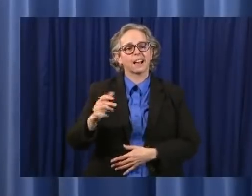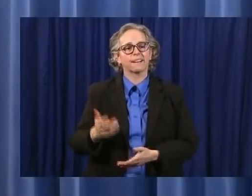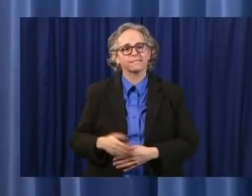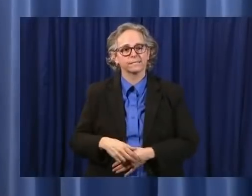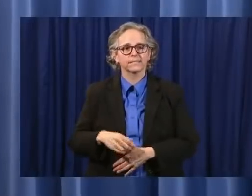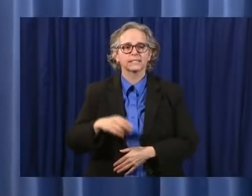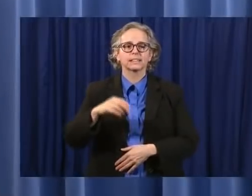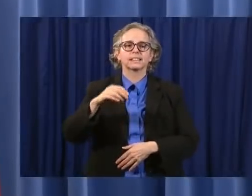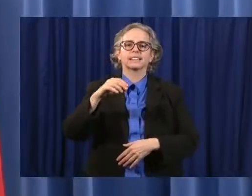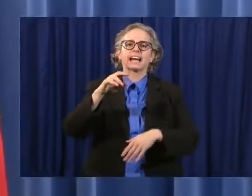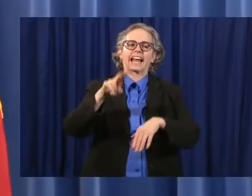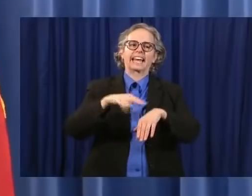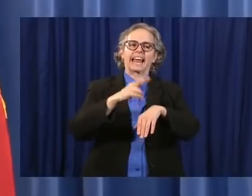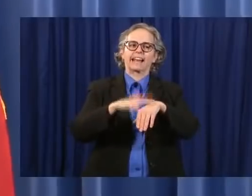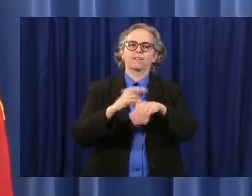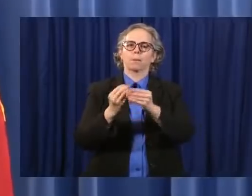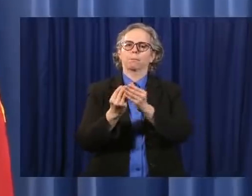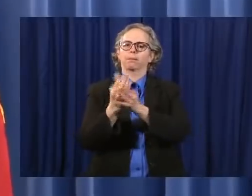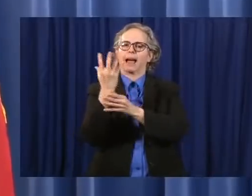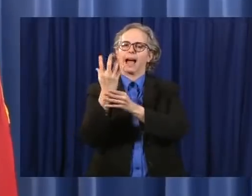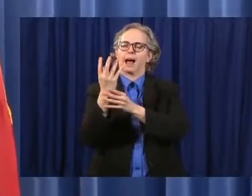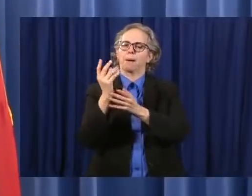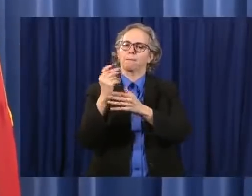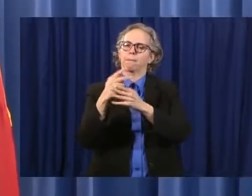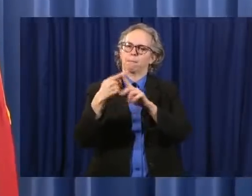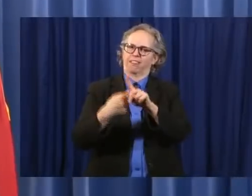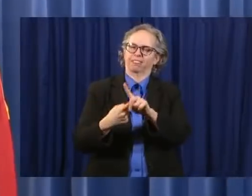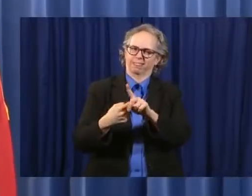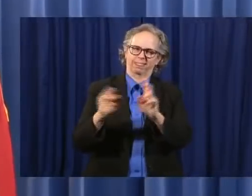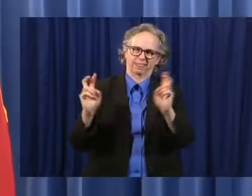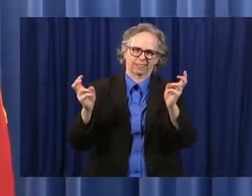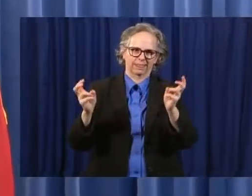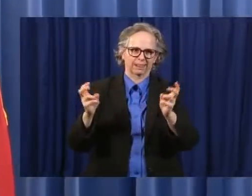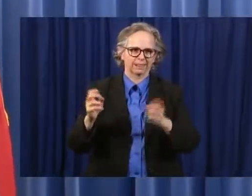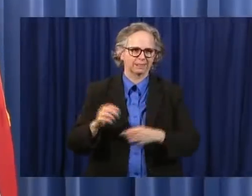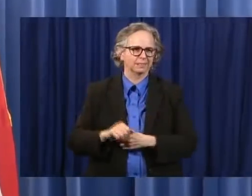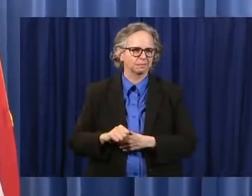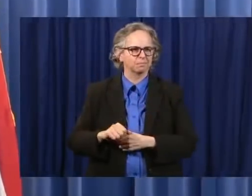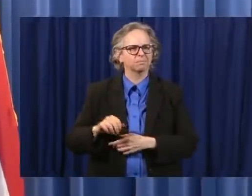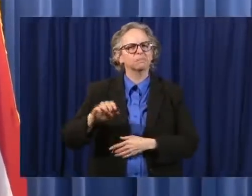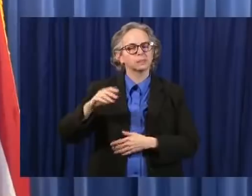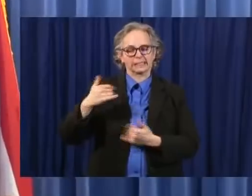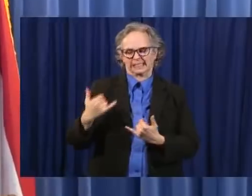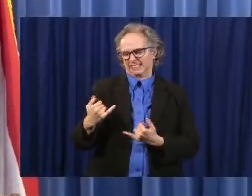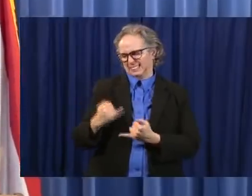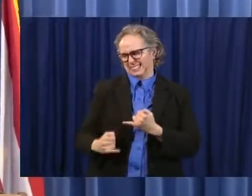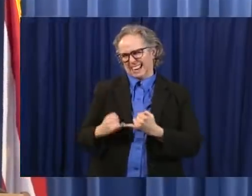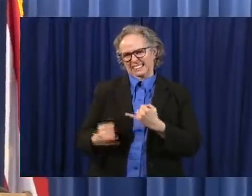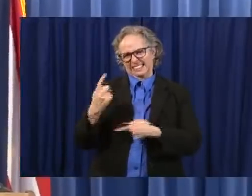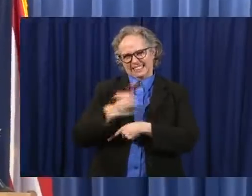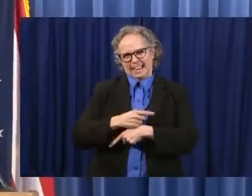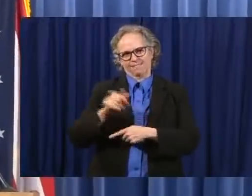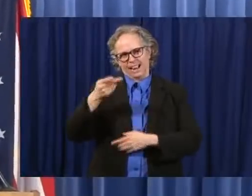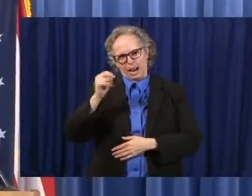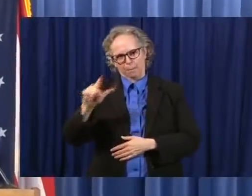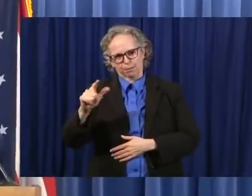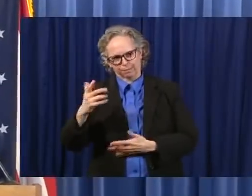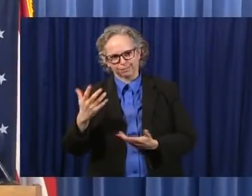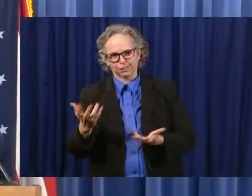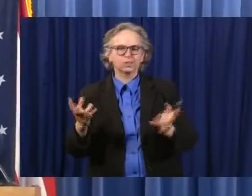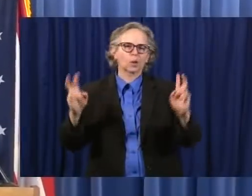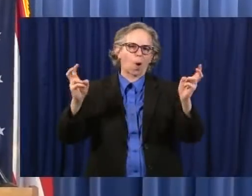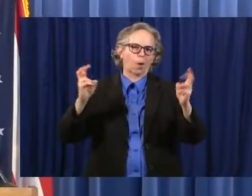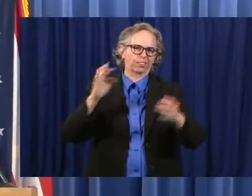Bill 59 into law designating April as Ohio Native Plant Month. And Ohio became one of the first states in the nation